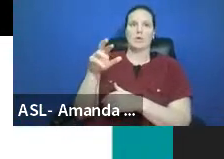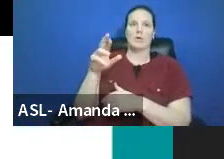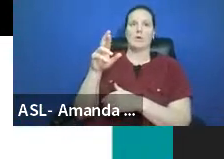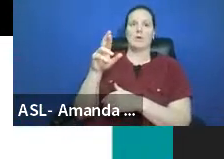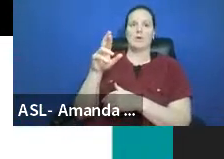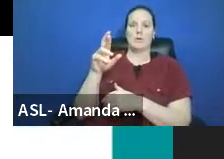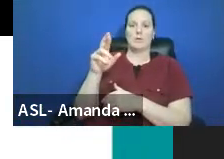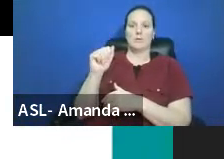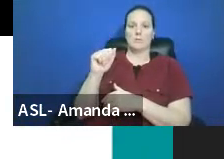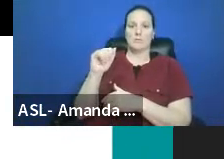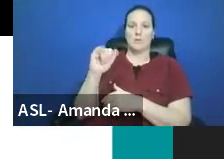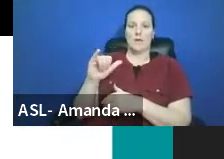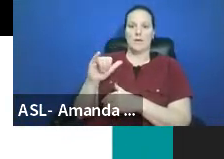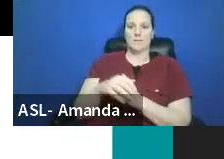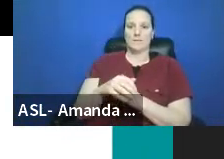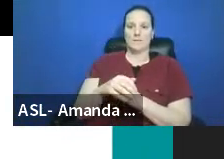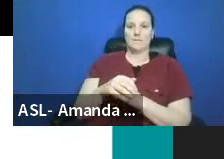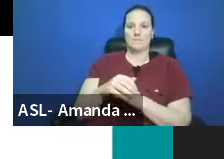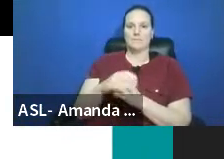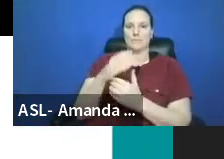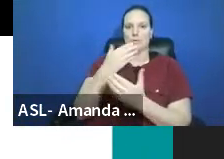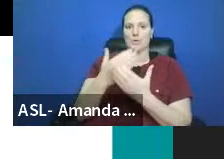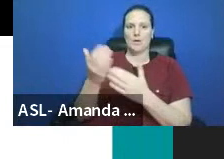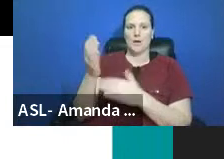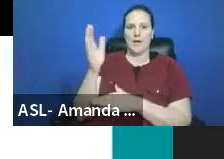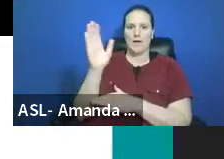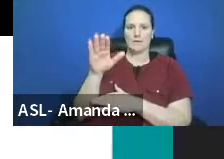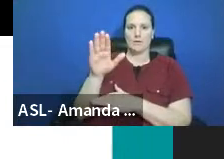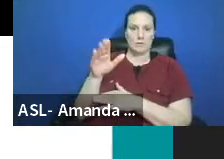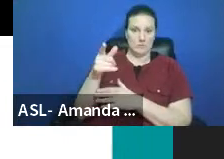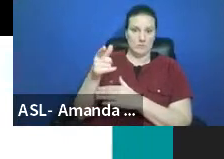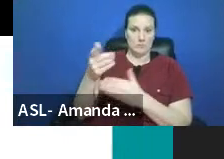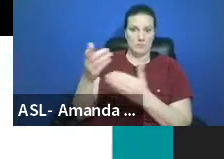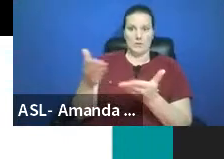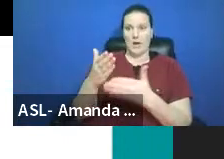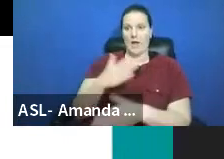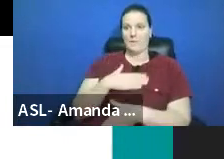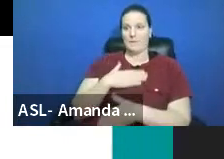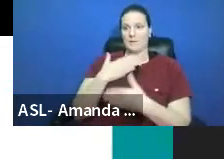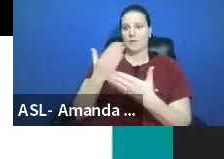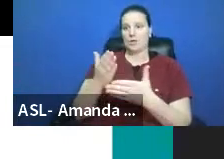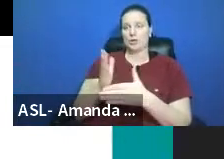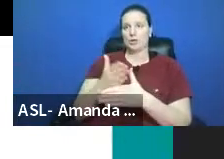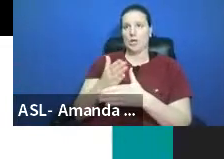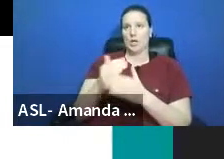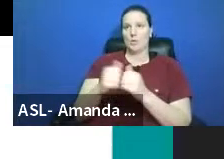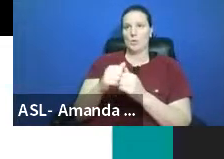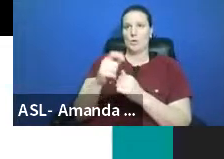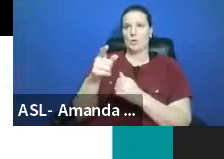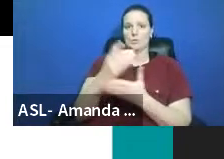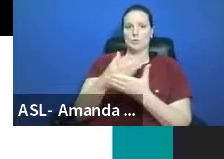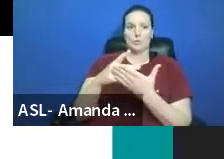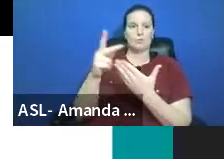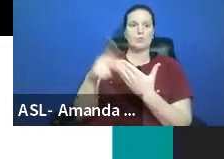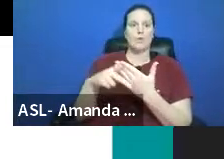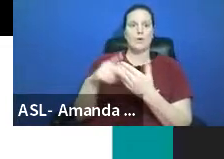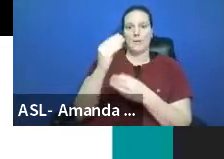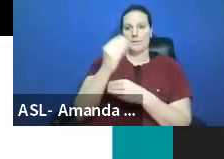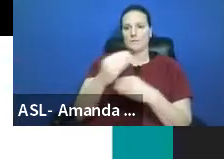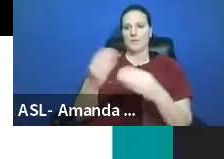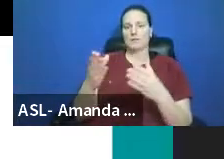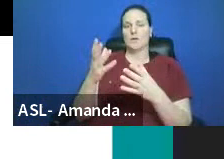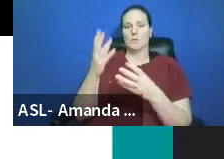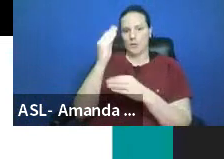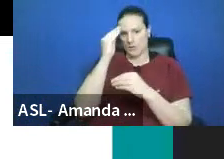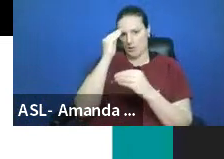Yeah, good afternoon. Once again, yeah, Ray here. Happy to be here to share with you some program updates. I did want to just